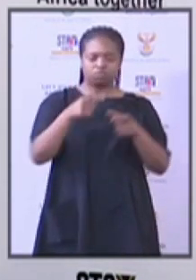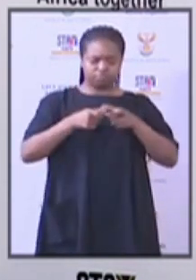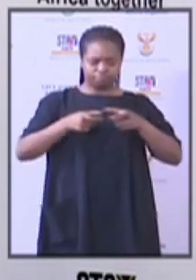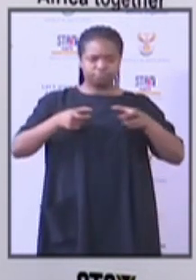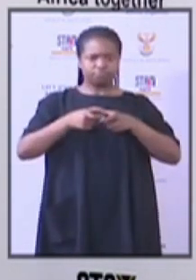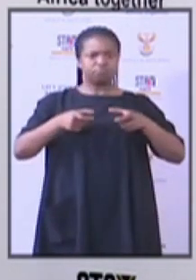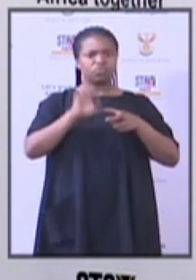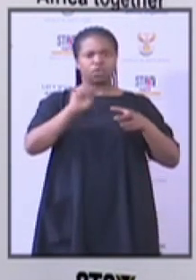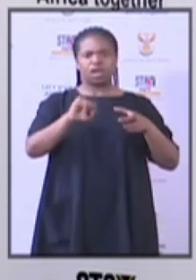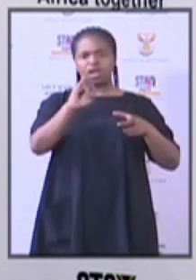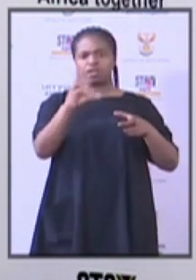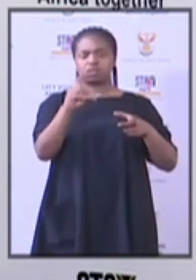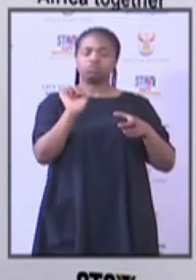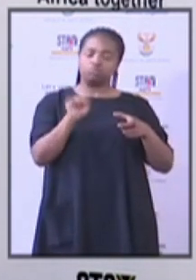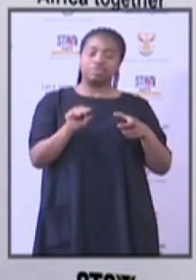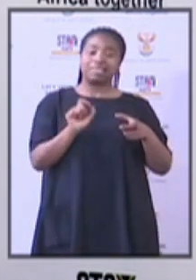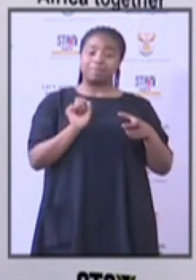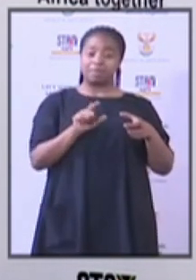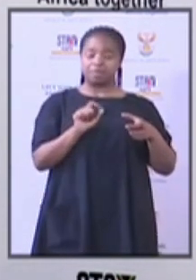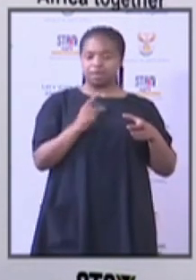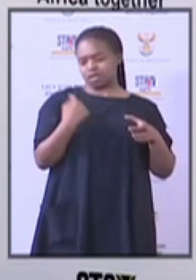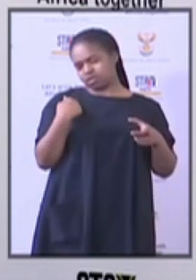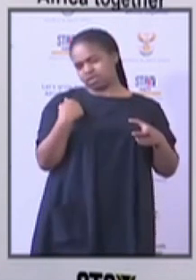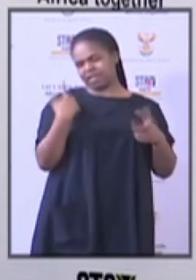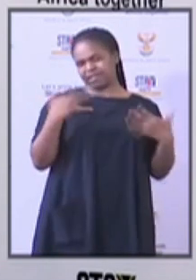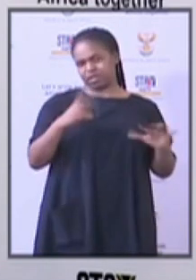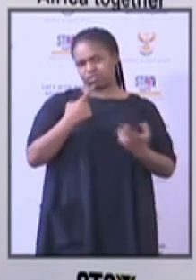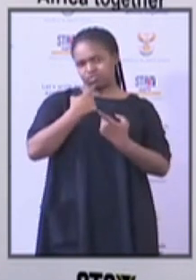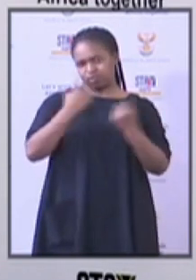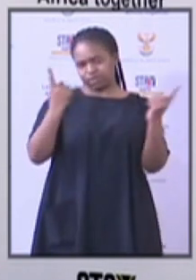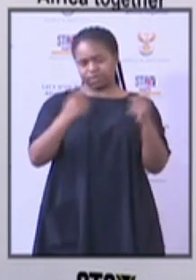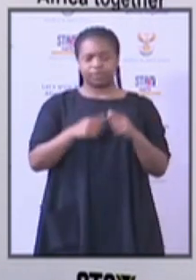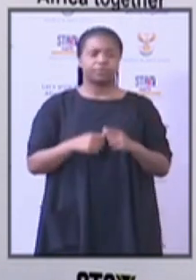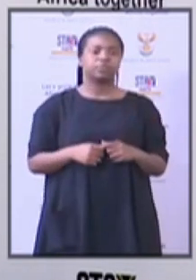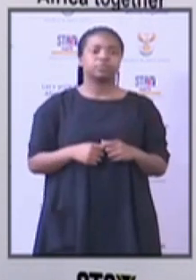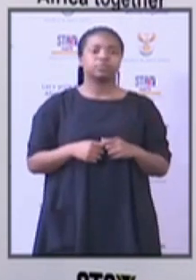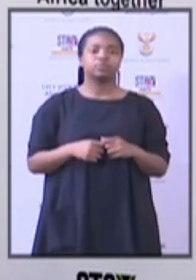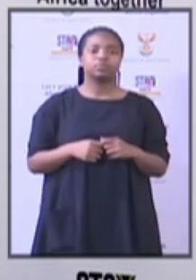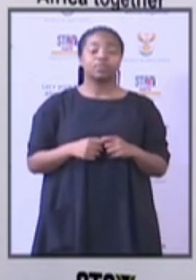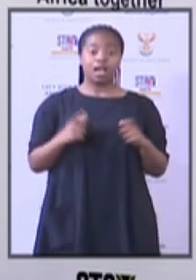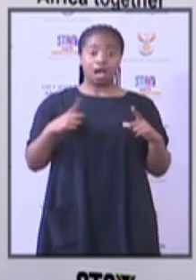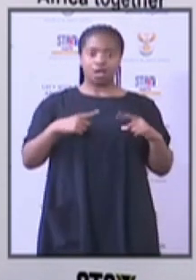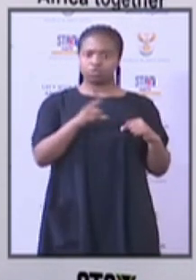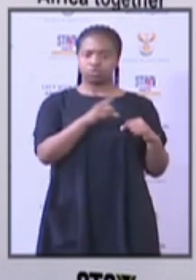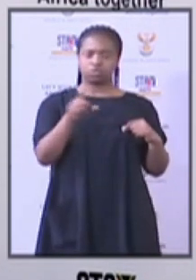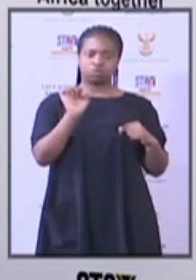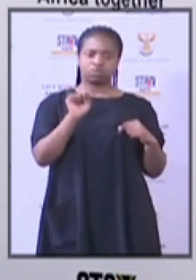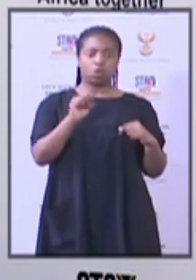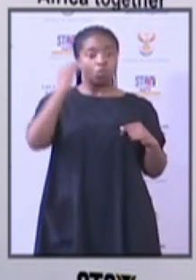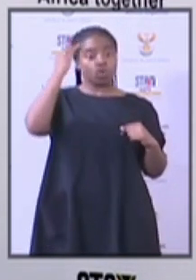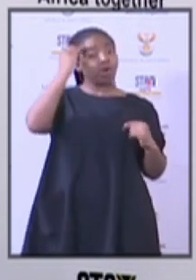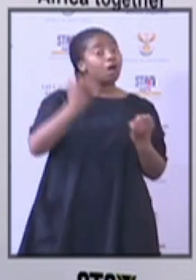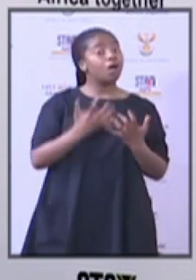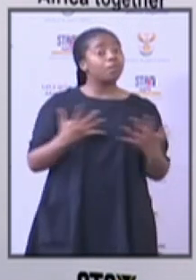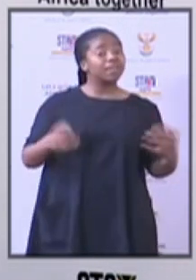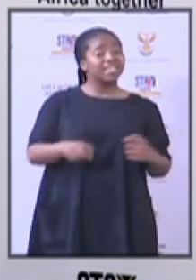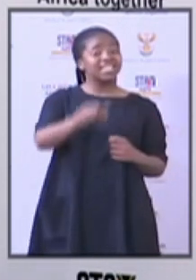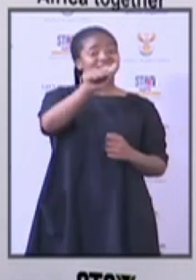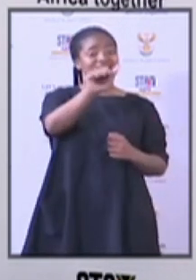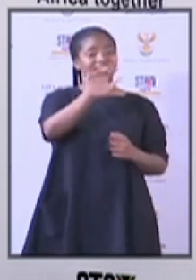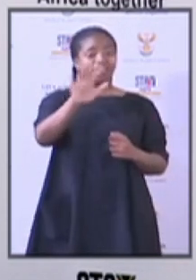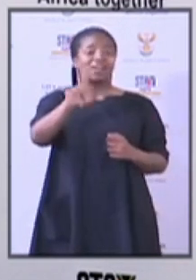mentioned a few moments ago. They must come. We know there are 65,000, so we are